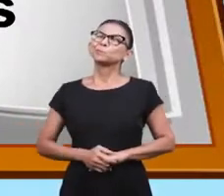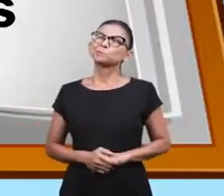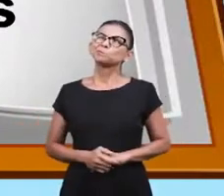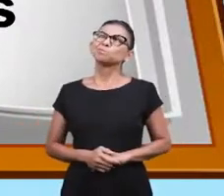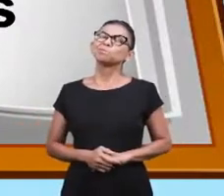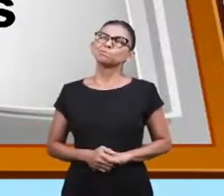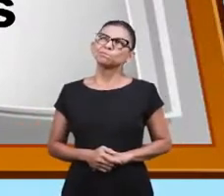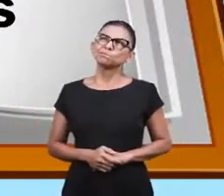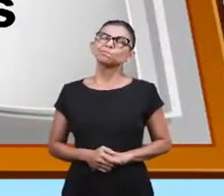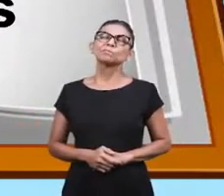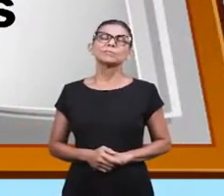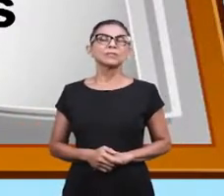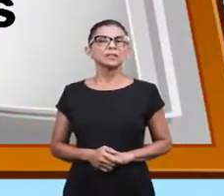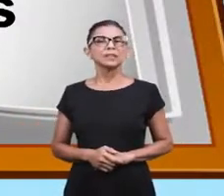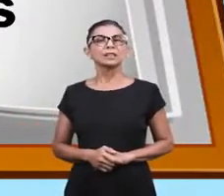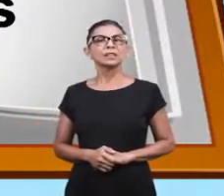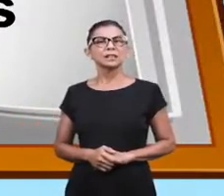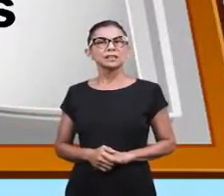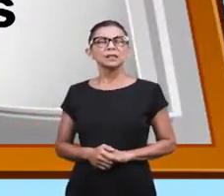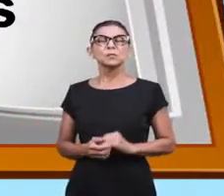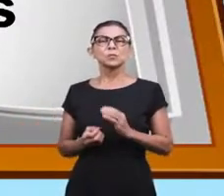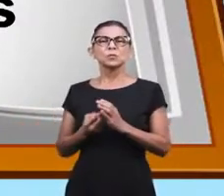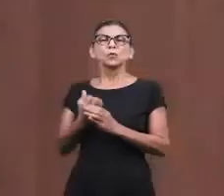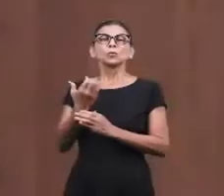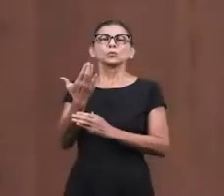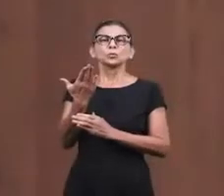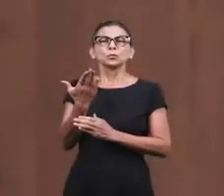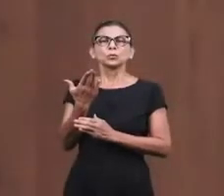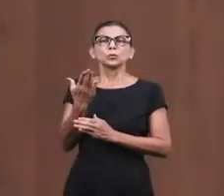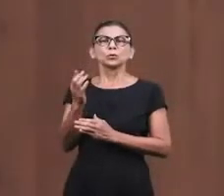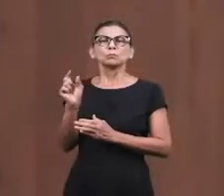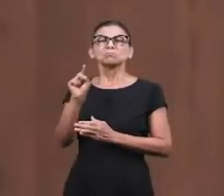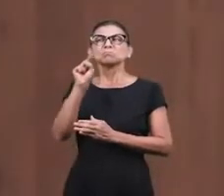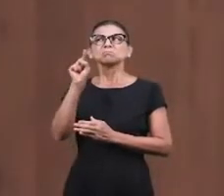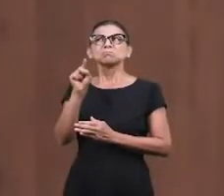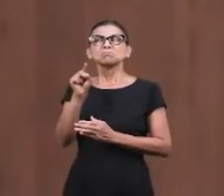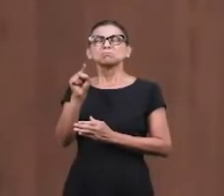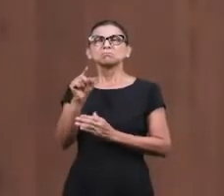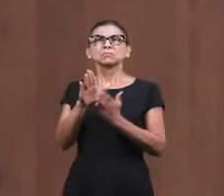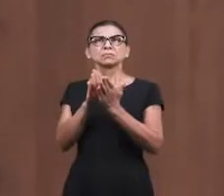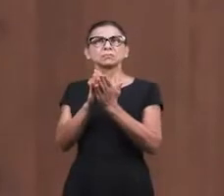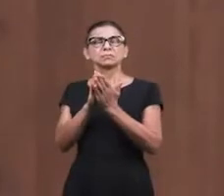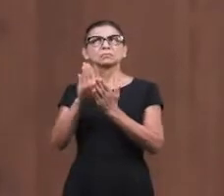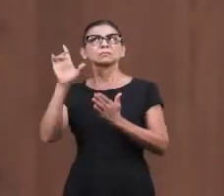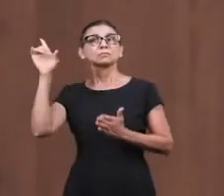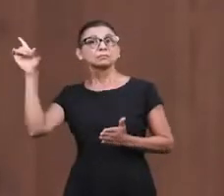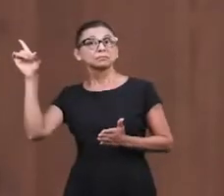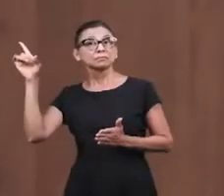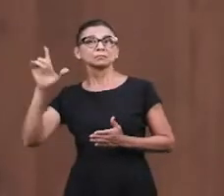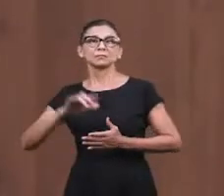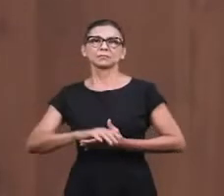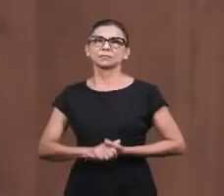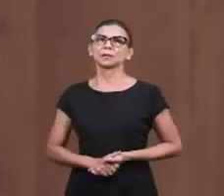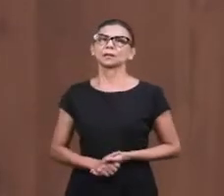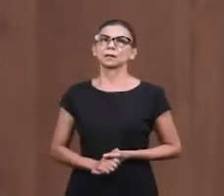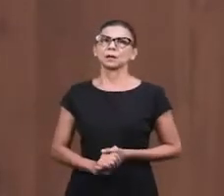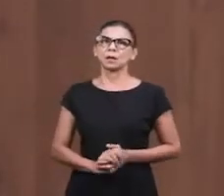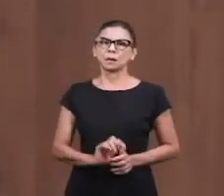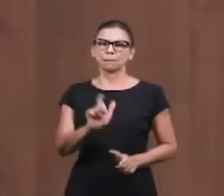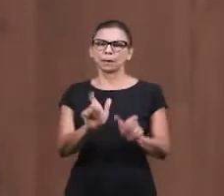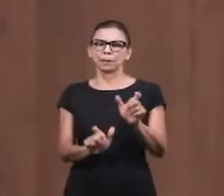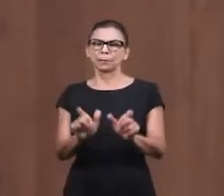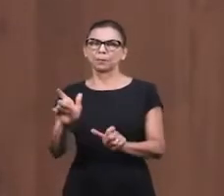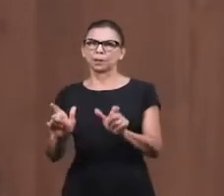But who was the author of the Word of God? Look here. There were